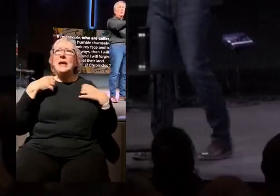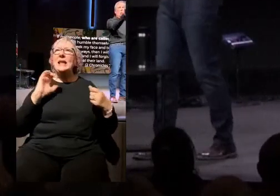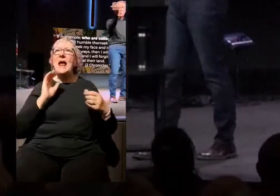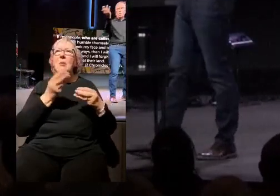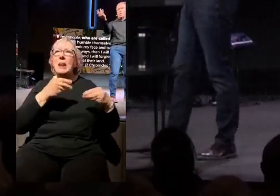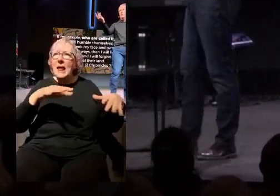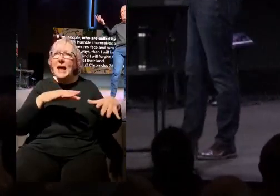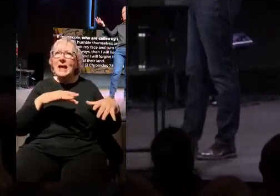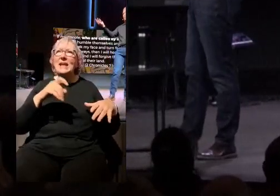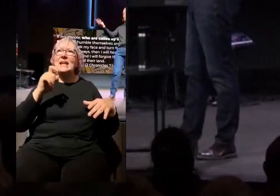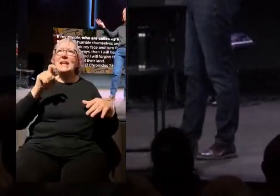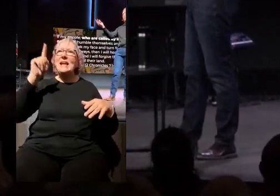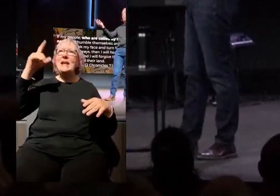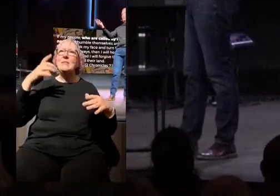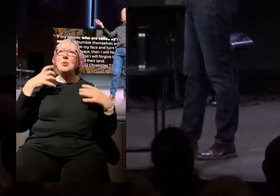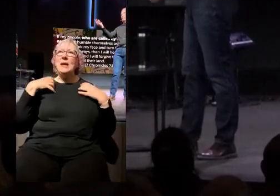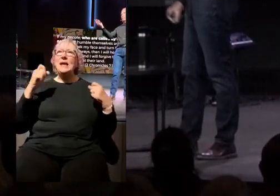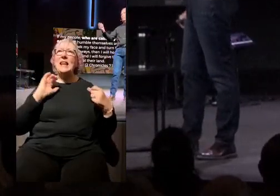you are.